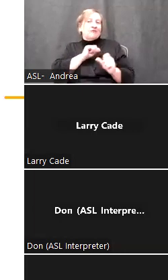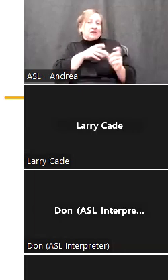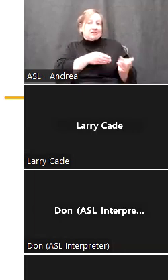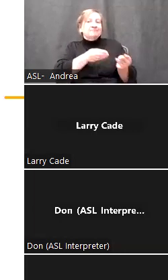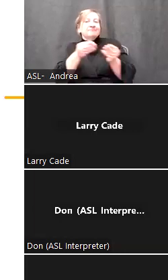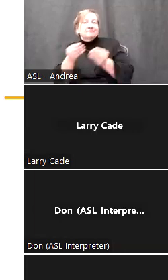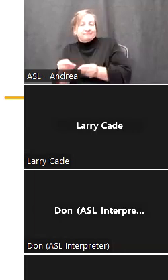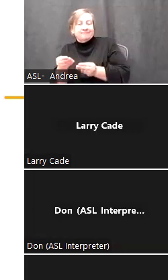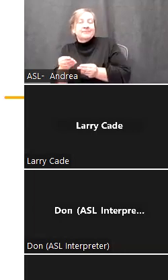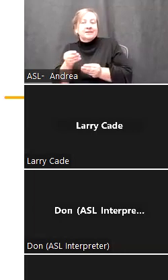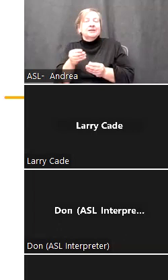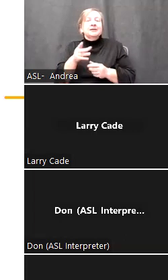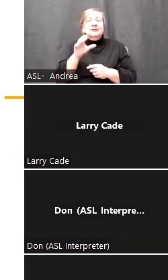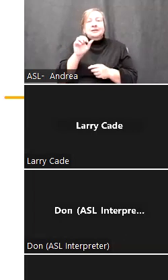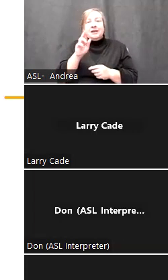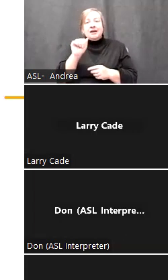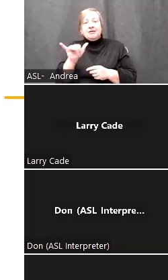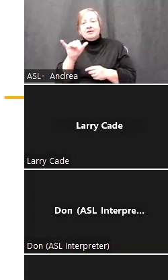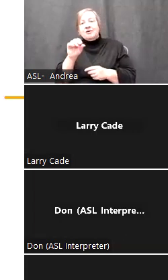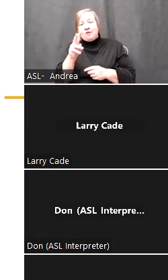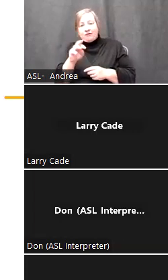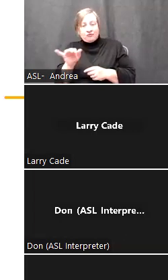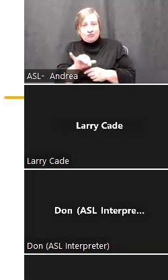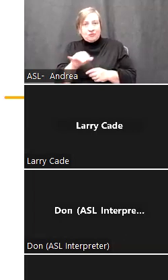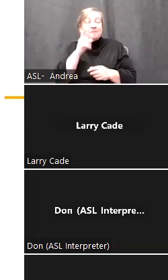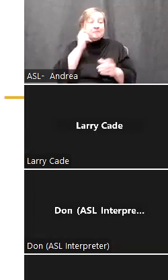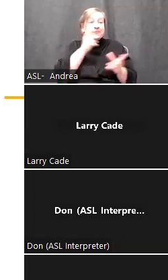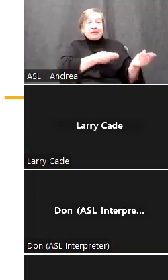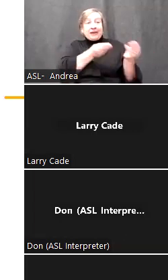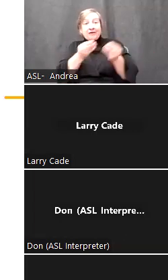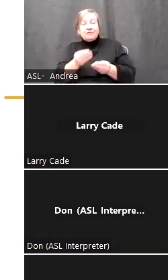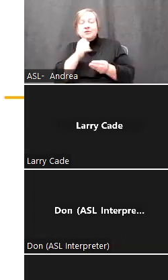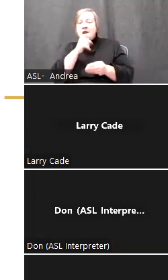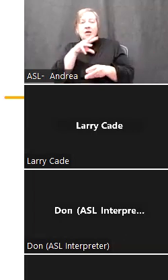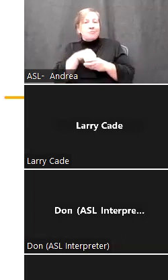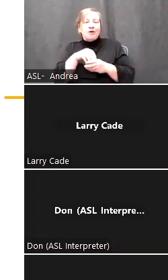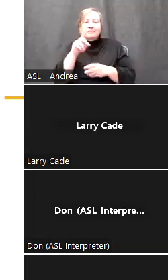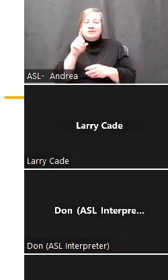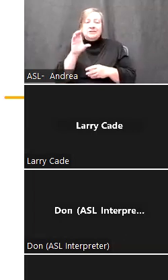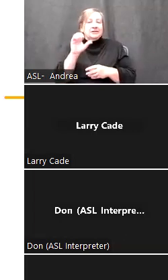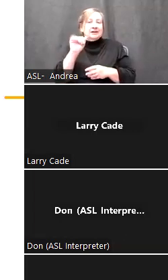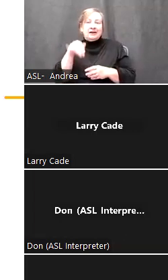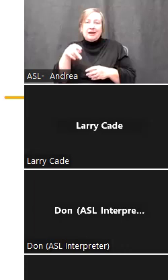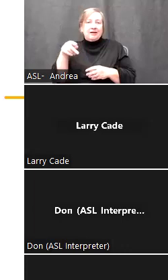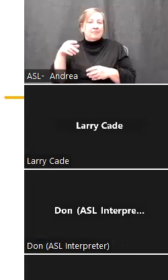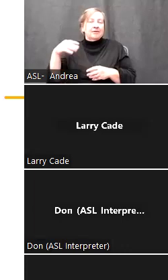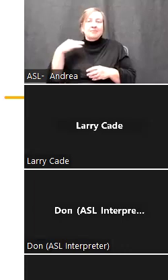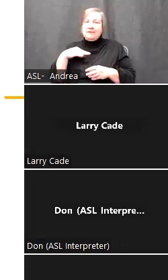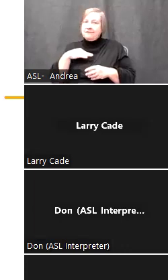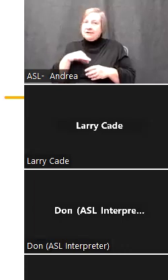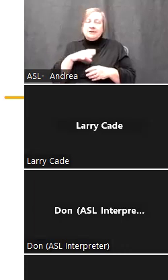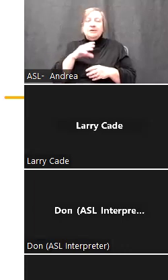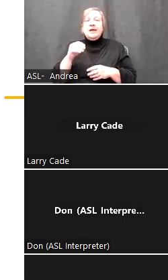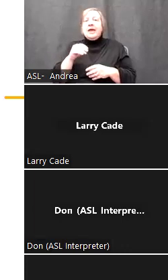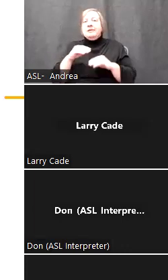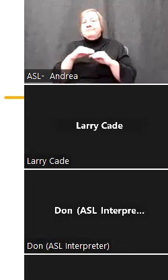well. Again, just calling out, the carryover is not part of the DCAP benefit. And then again, the minimum.